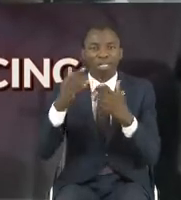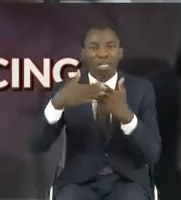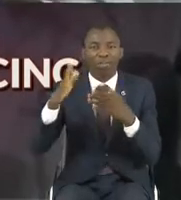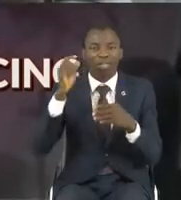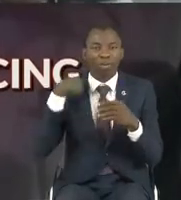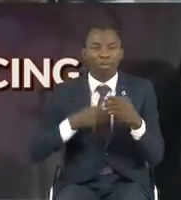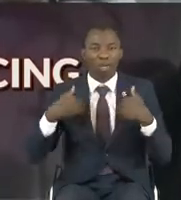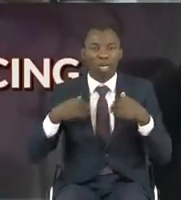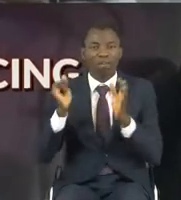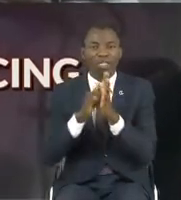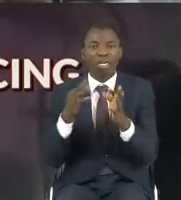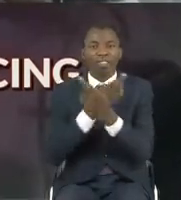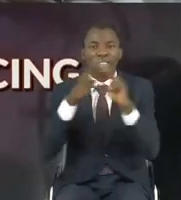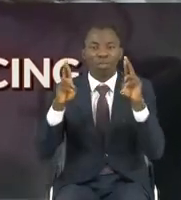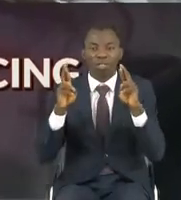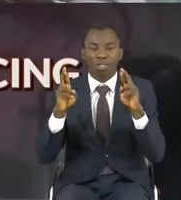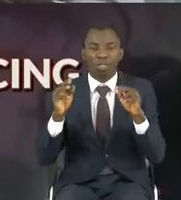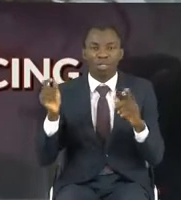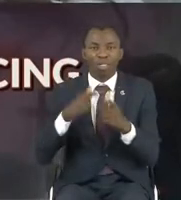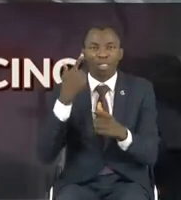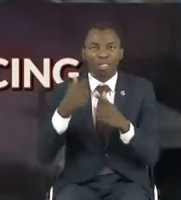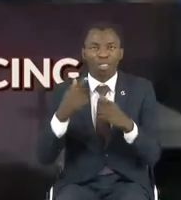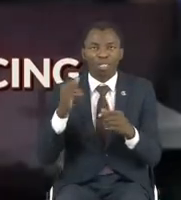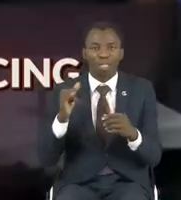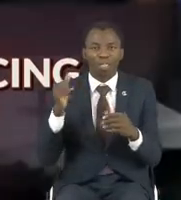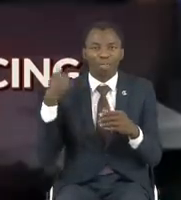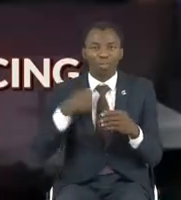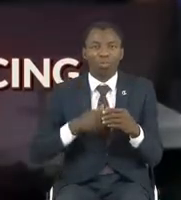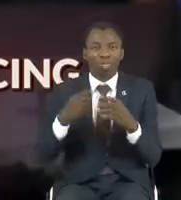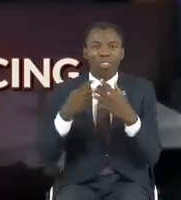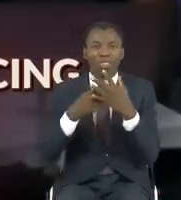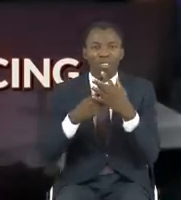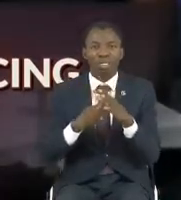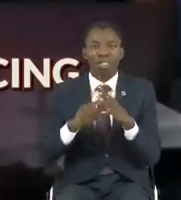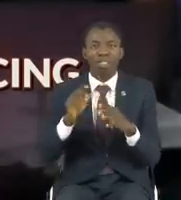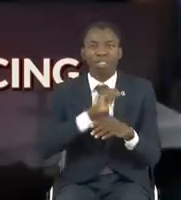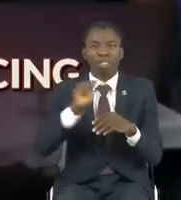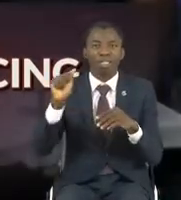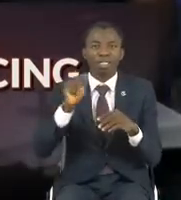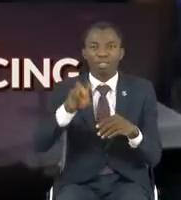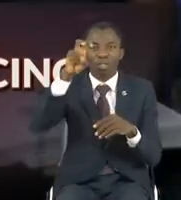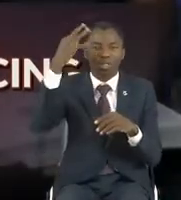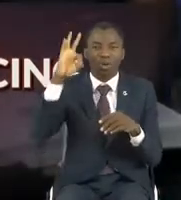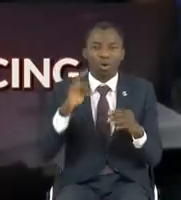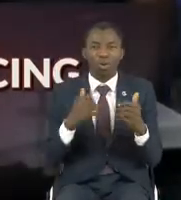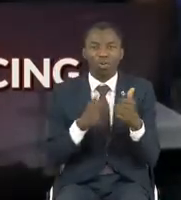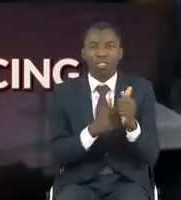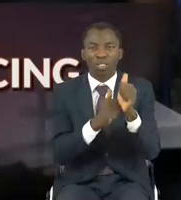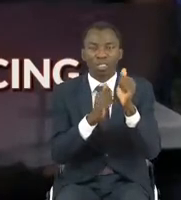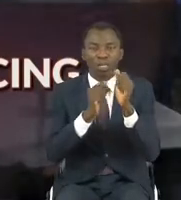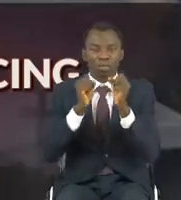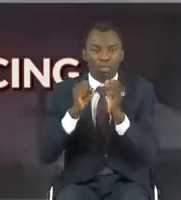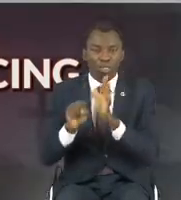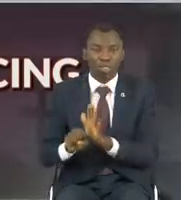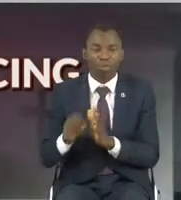that redemption, we now start a journey of discipleship. Precious